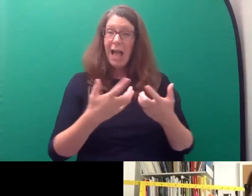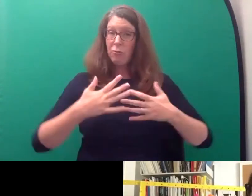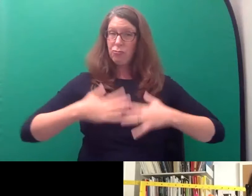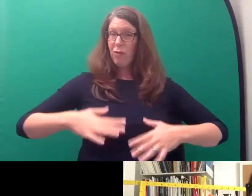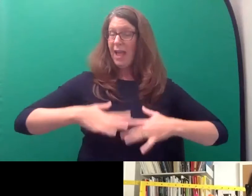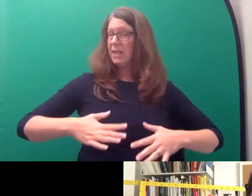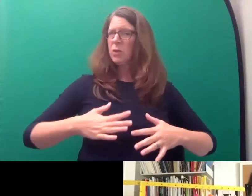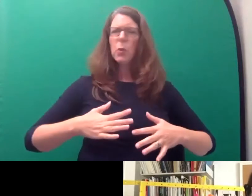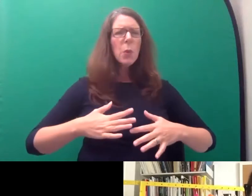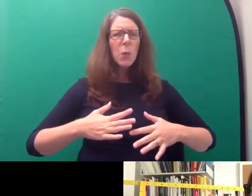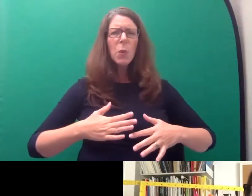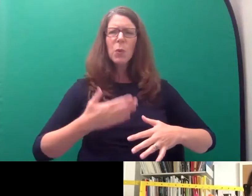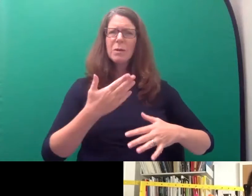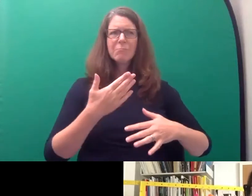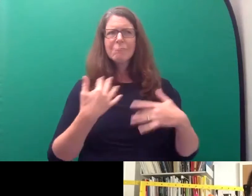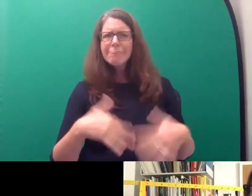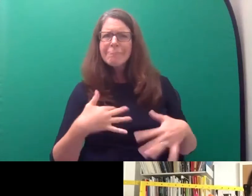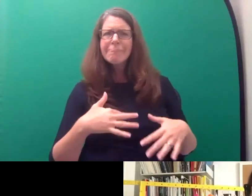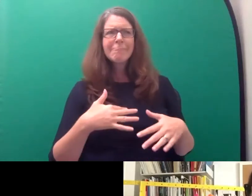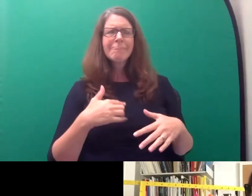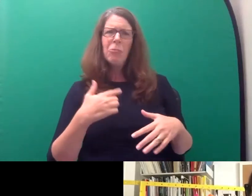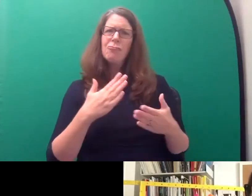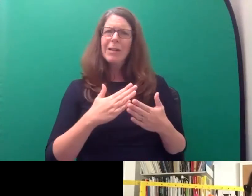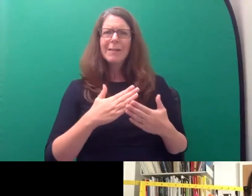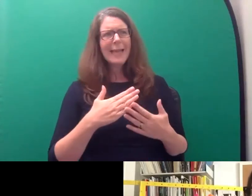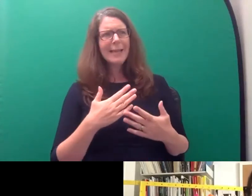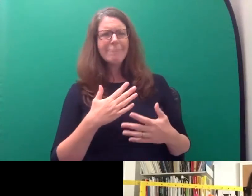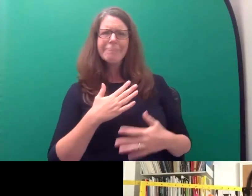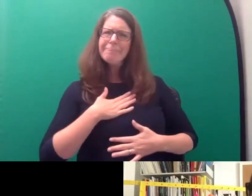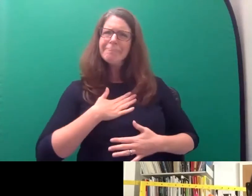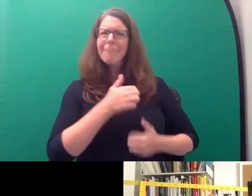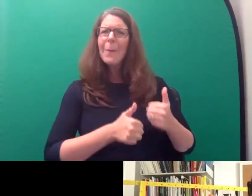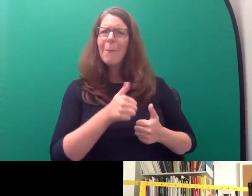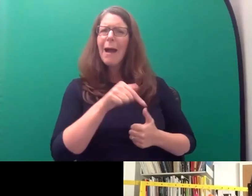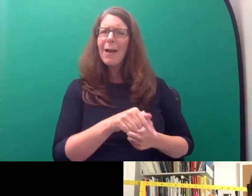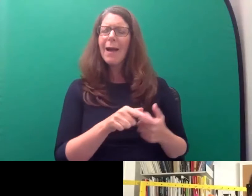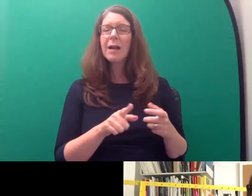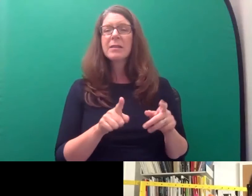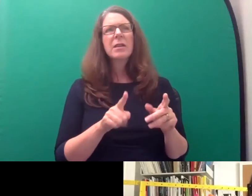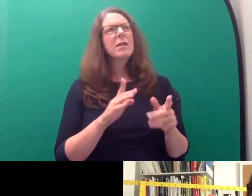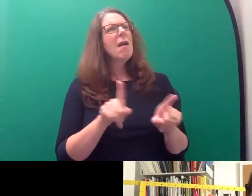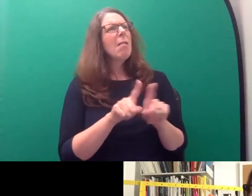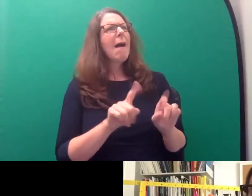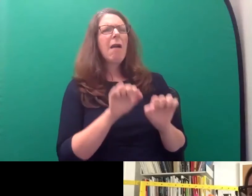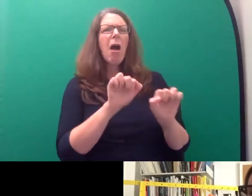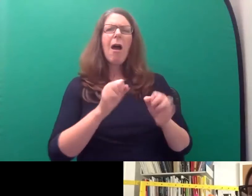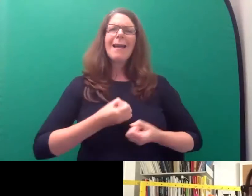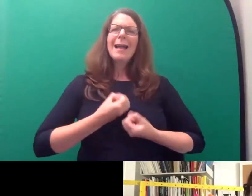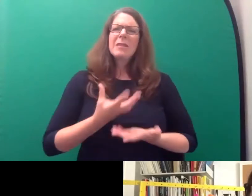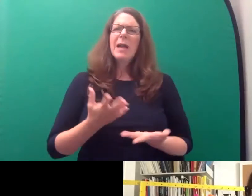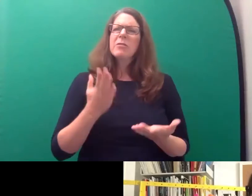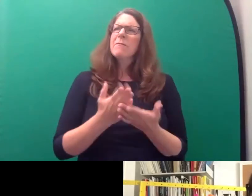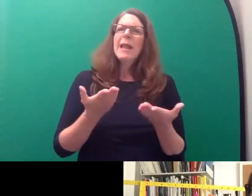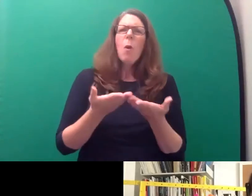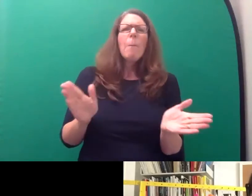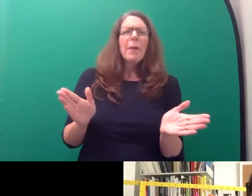very, very personal thing to Aurélie and myself. It really is, that freedom of expression is so key to everything. And tapping